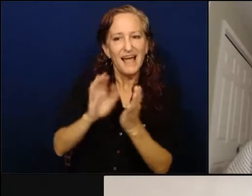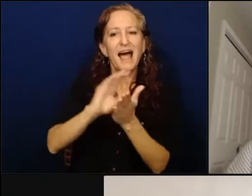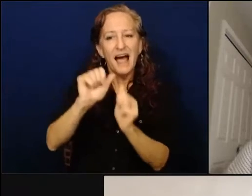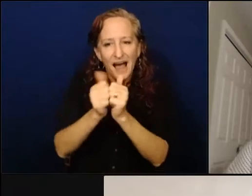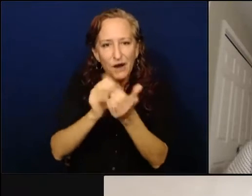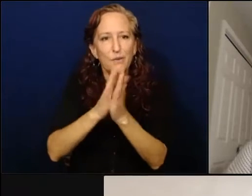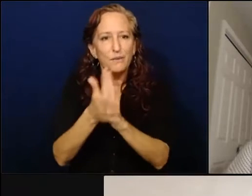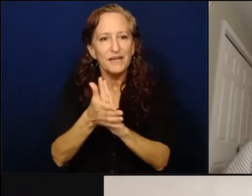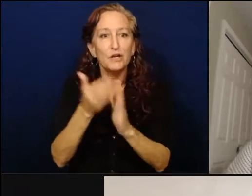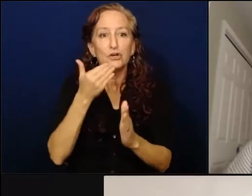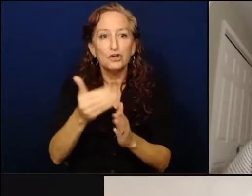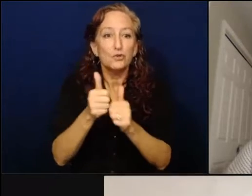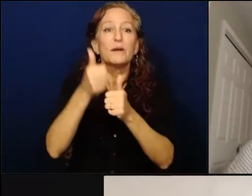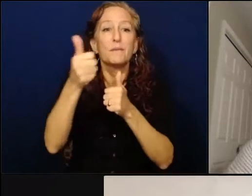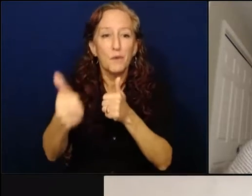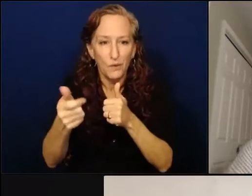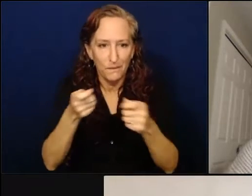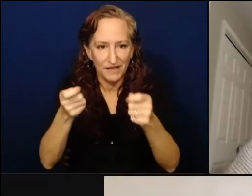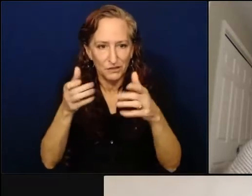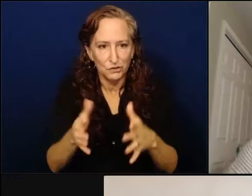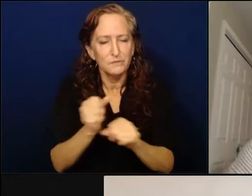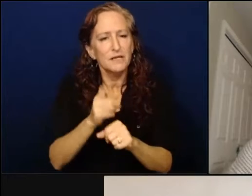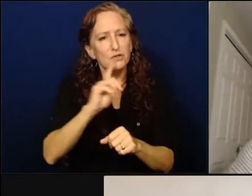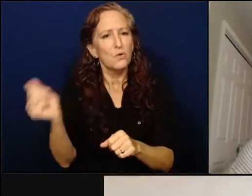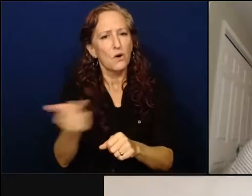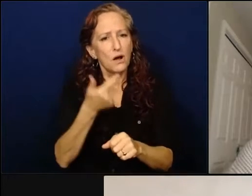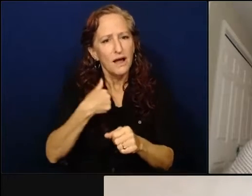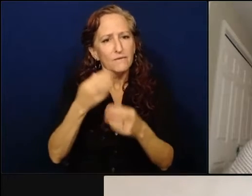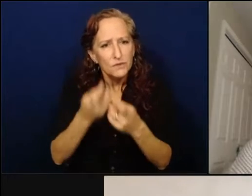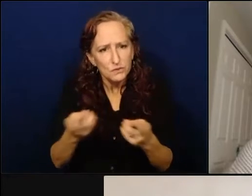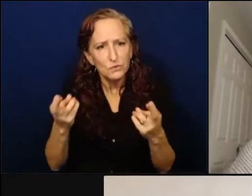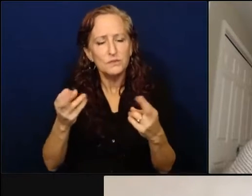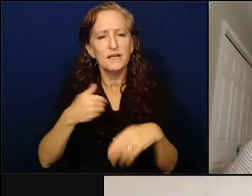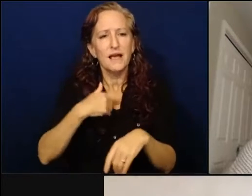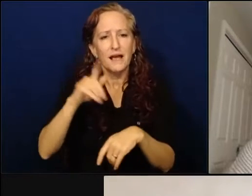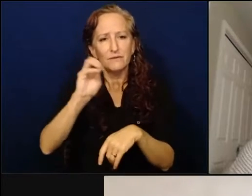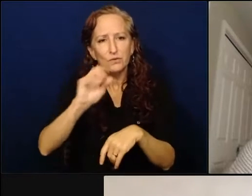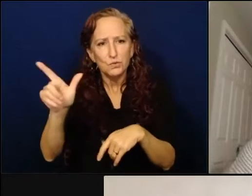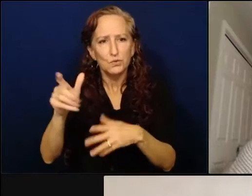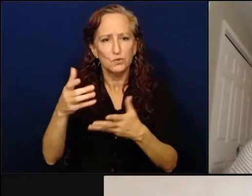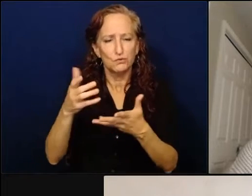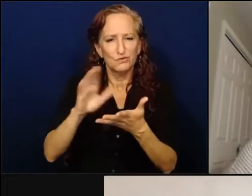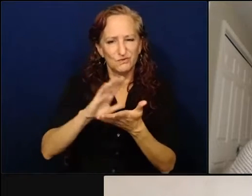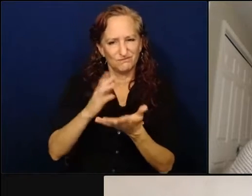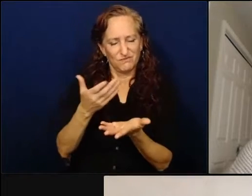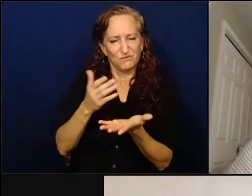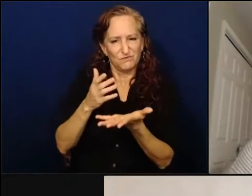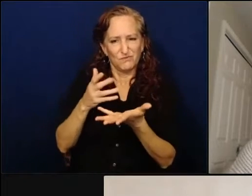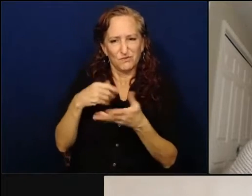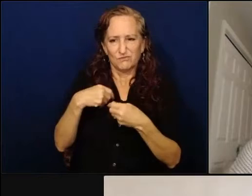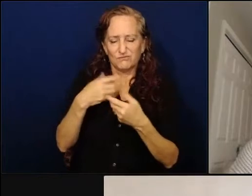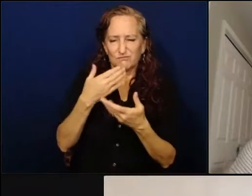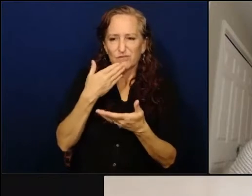just so that people feel like they have resources and new tools in their toolbox, because we're asking a lot of our